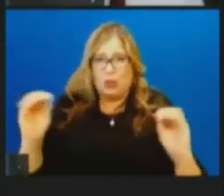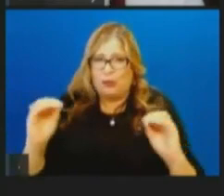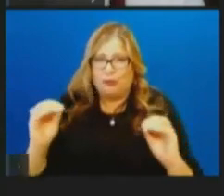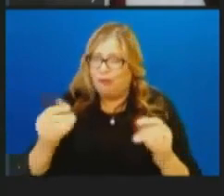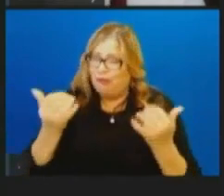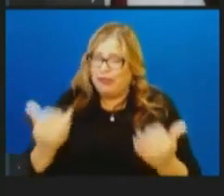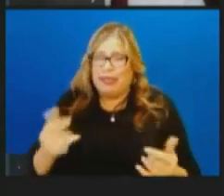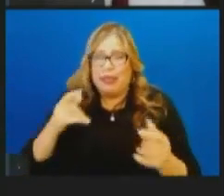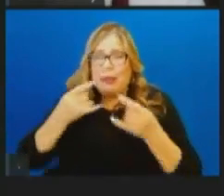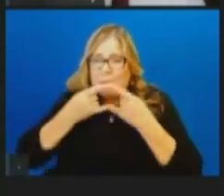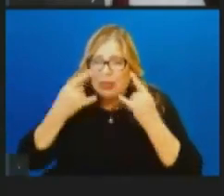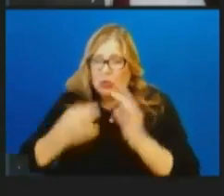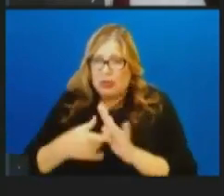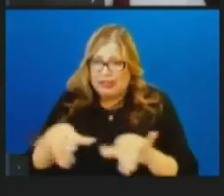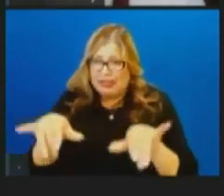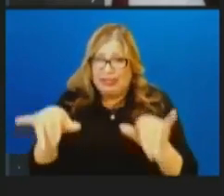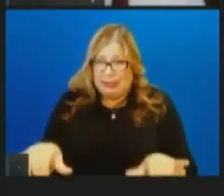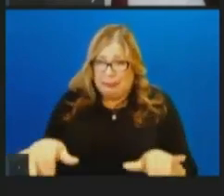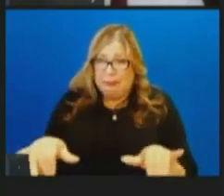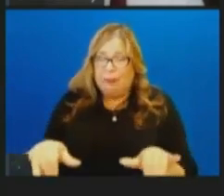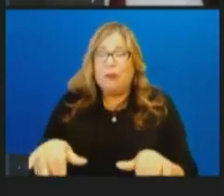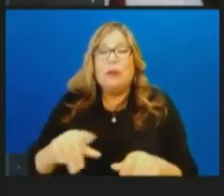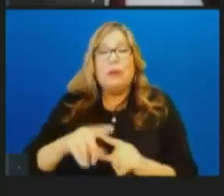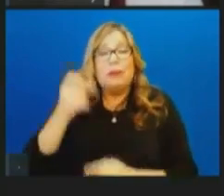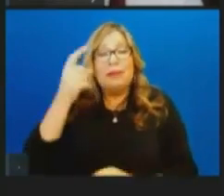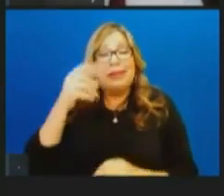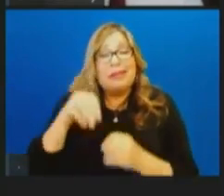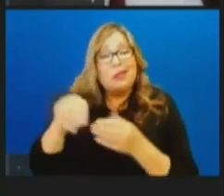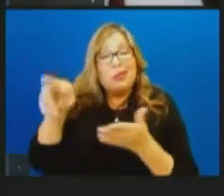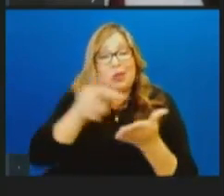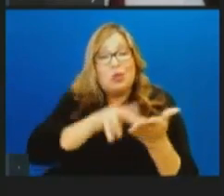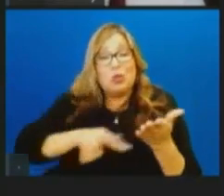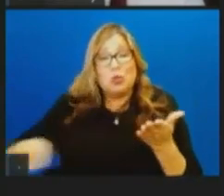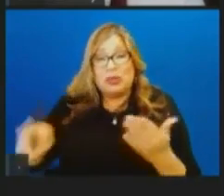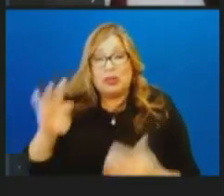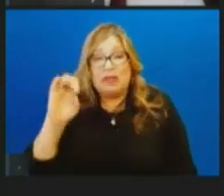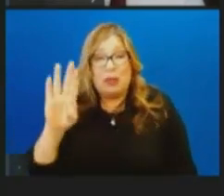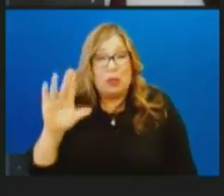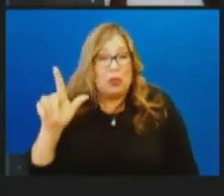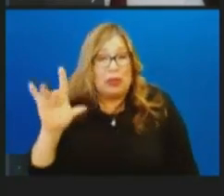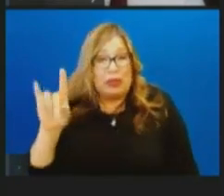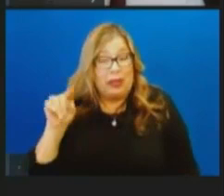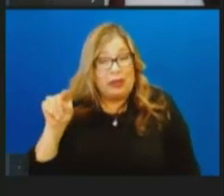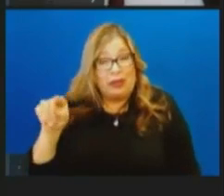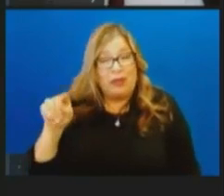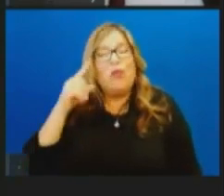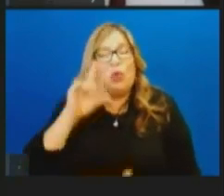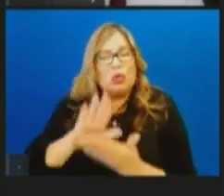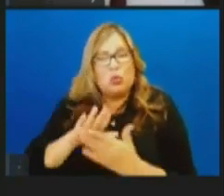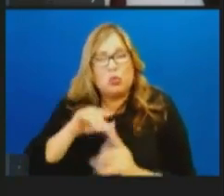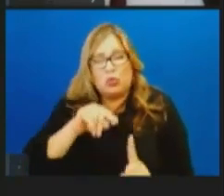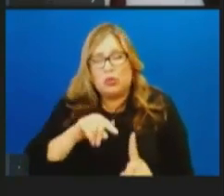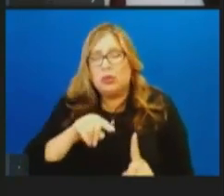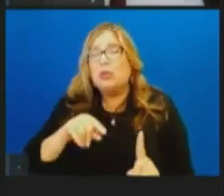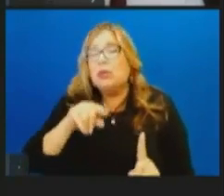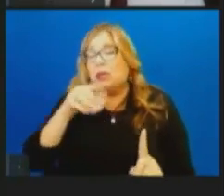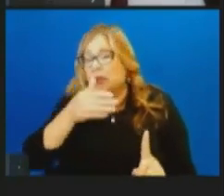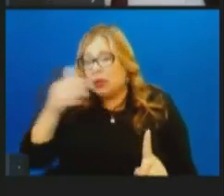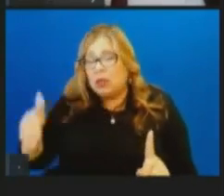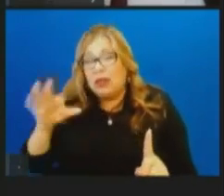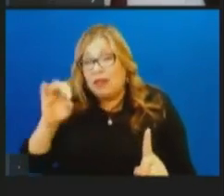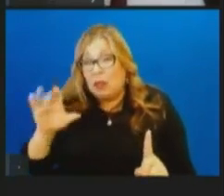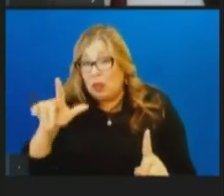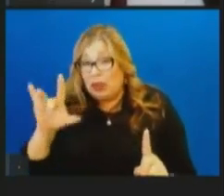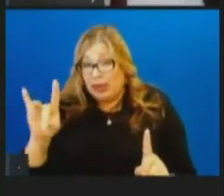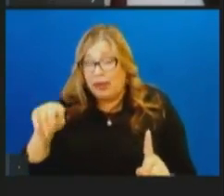requirement, but on February 28th, full 2 weeks from now, we will reassess the data. What does that